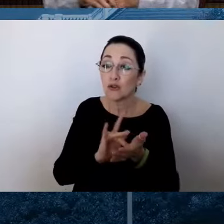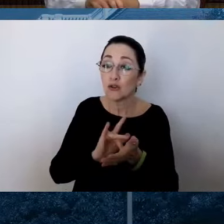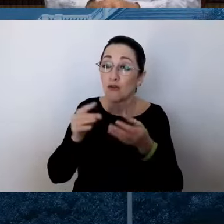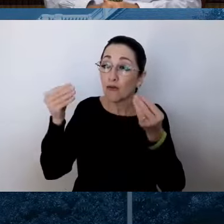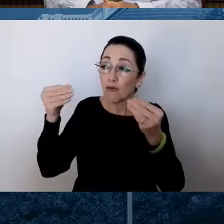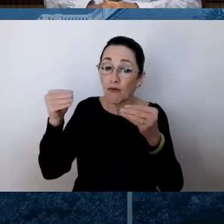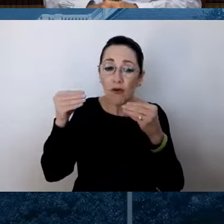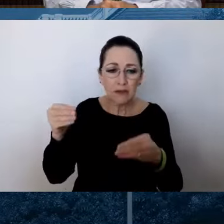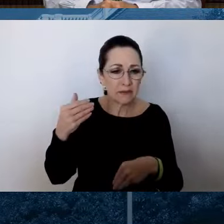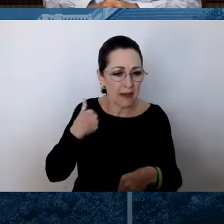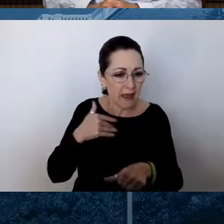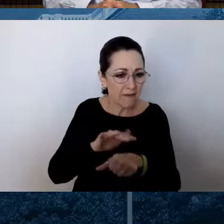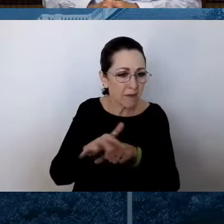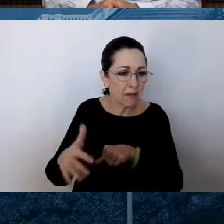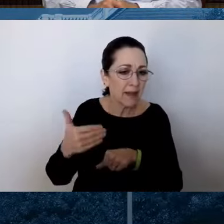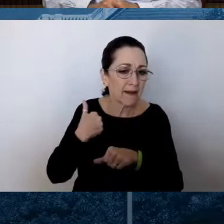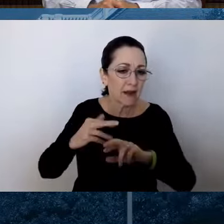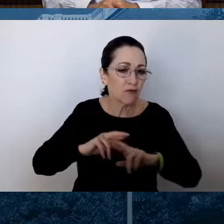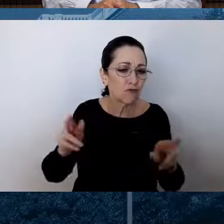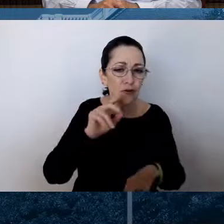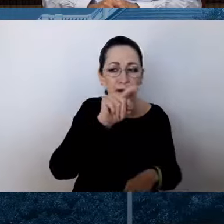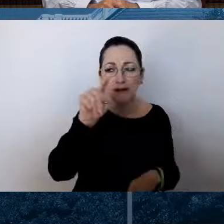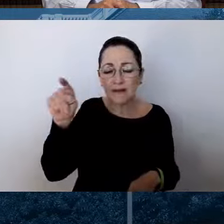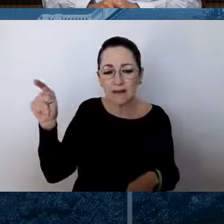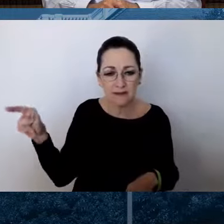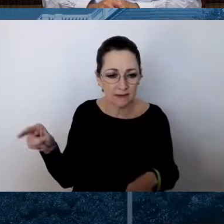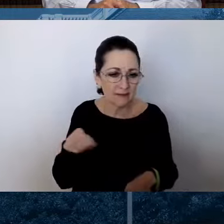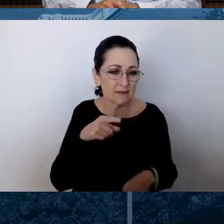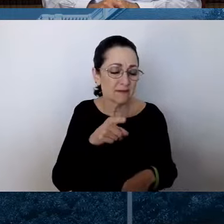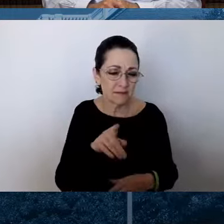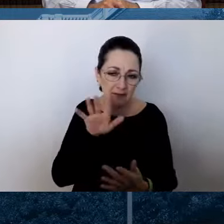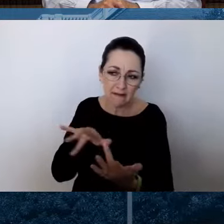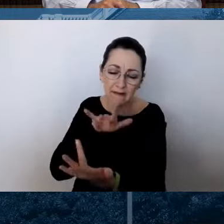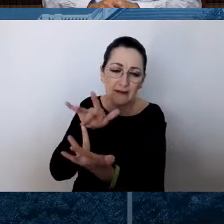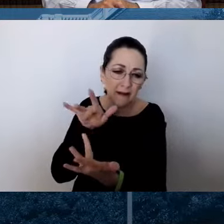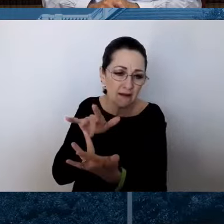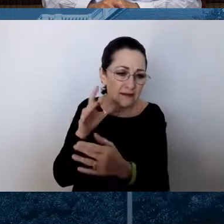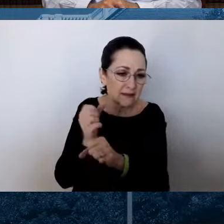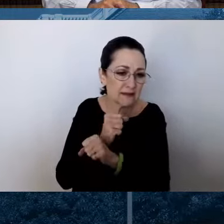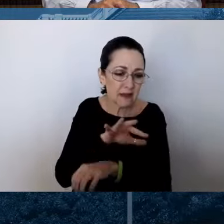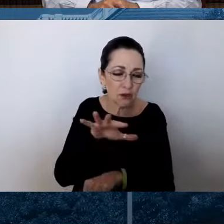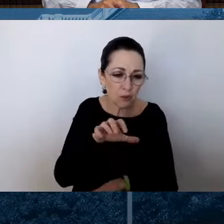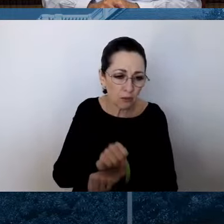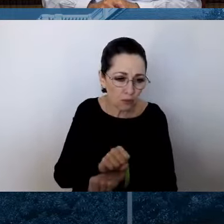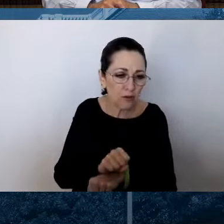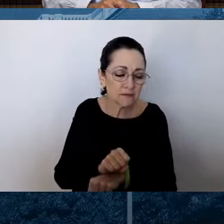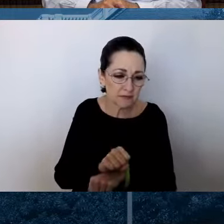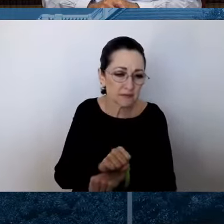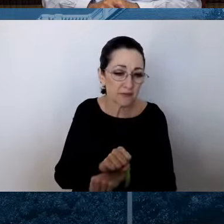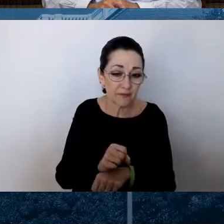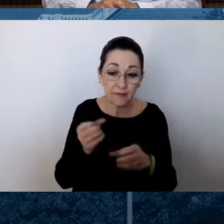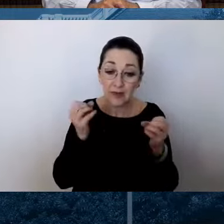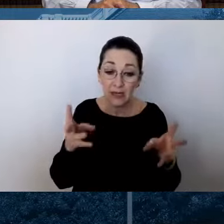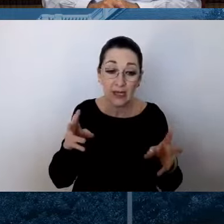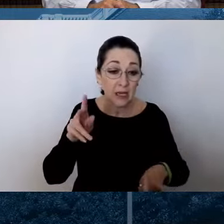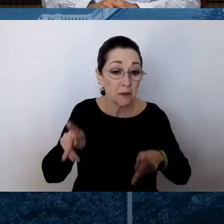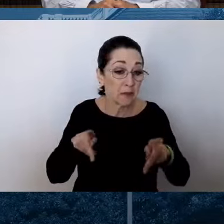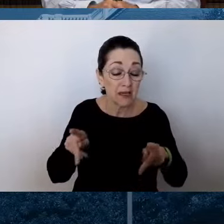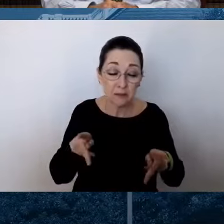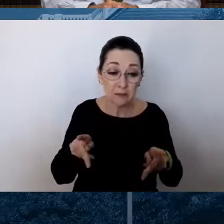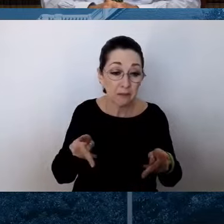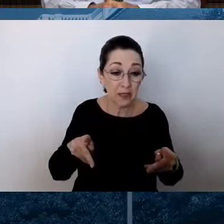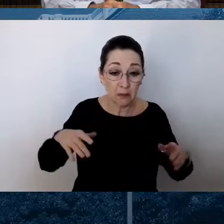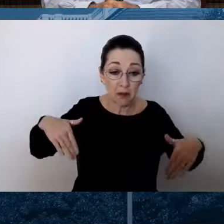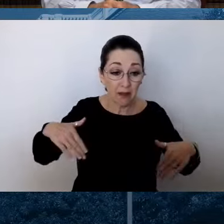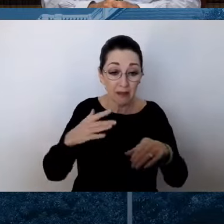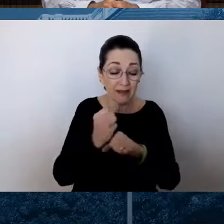to get your vaccination or your booster. But and a lot of people haven't received their booster, now's the time to do